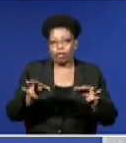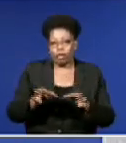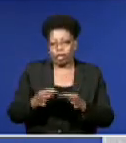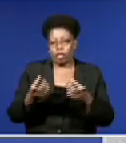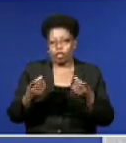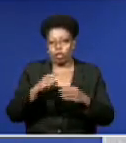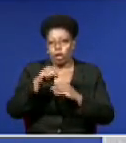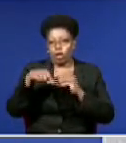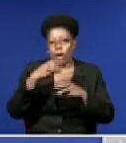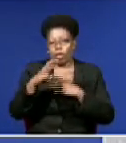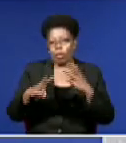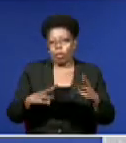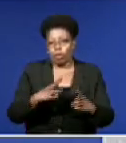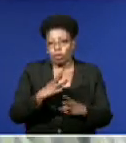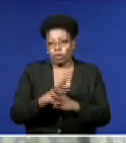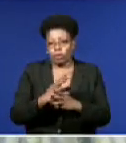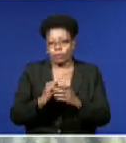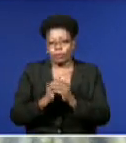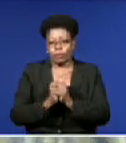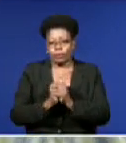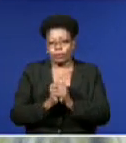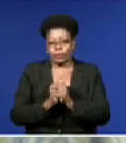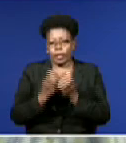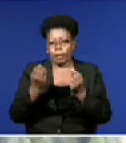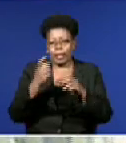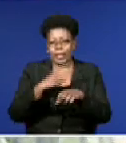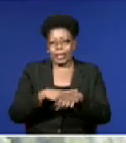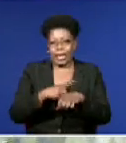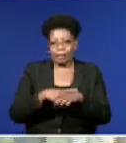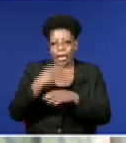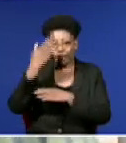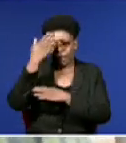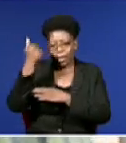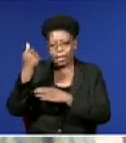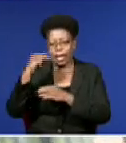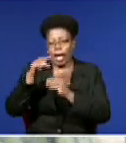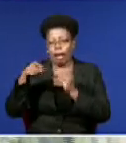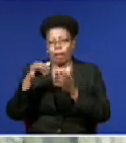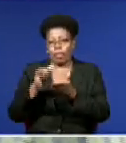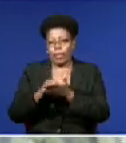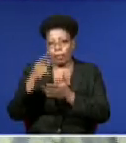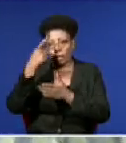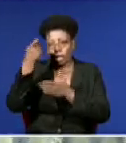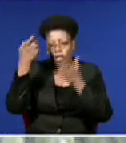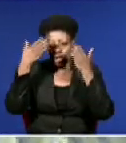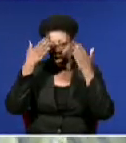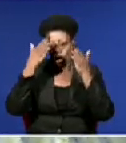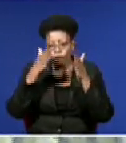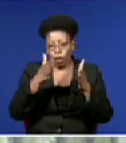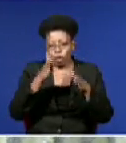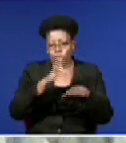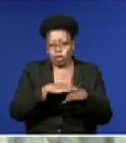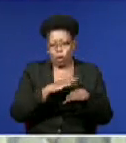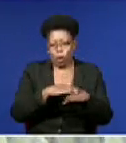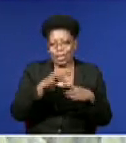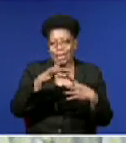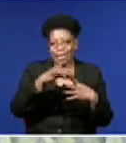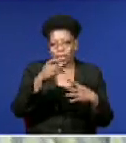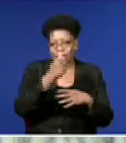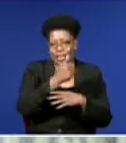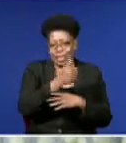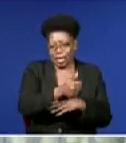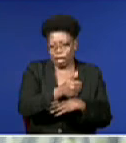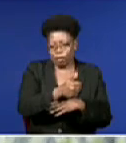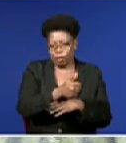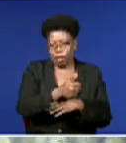the world. There are often times that I forget about that simply because the focus was so much on the election itself for the